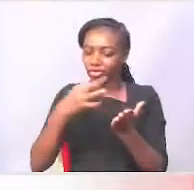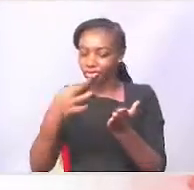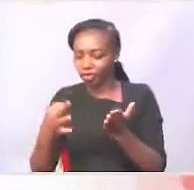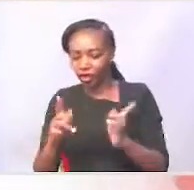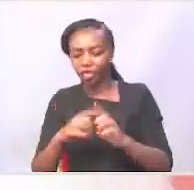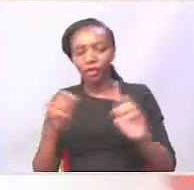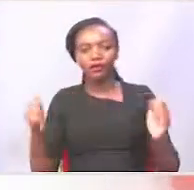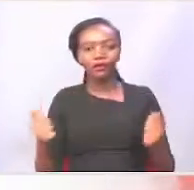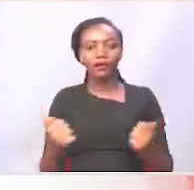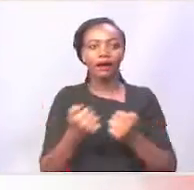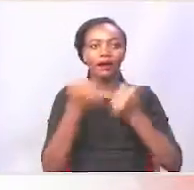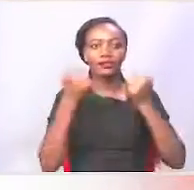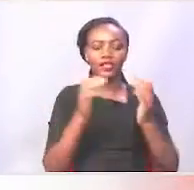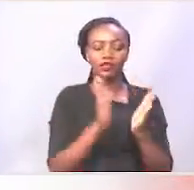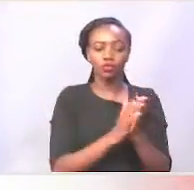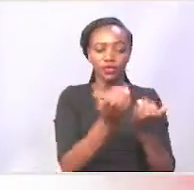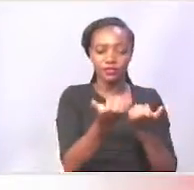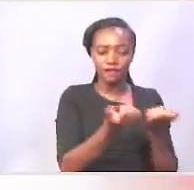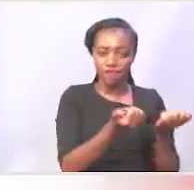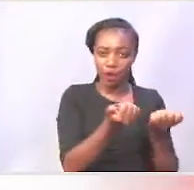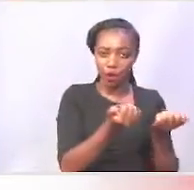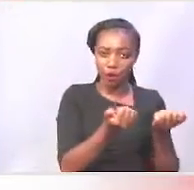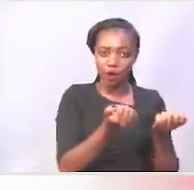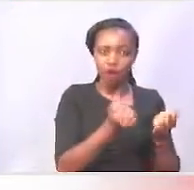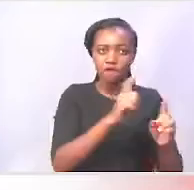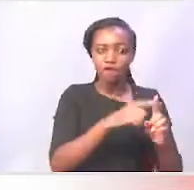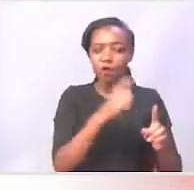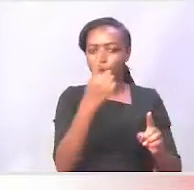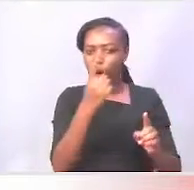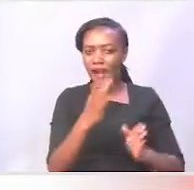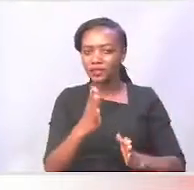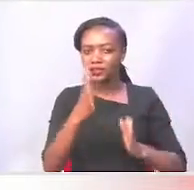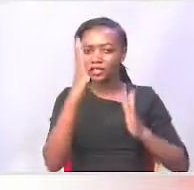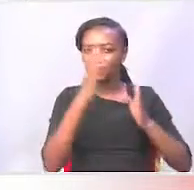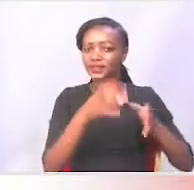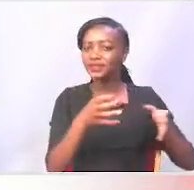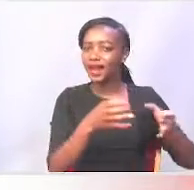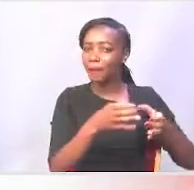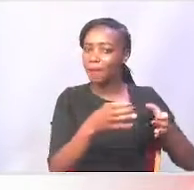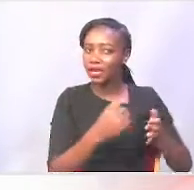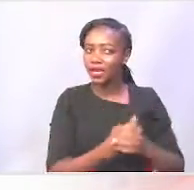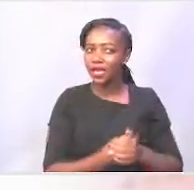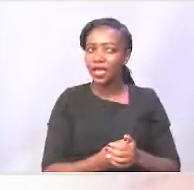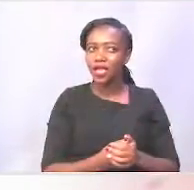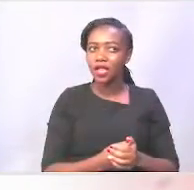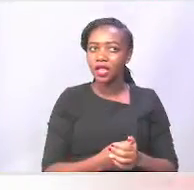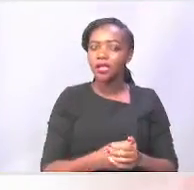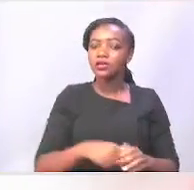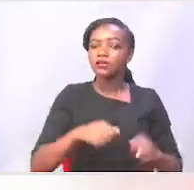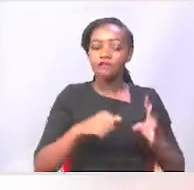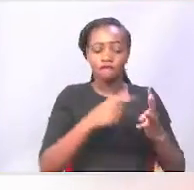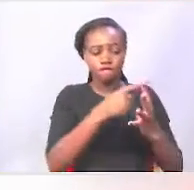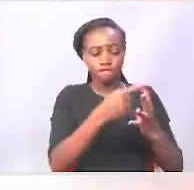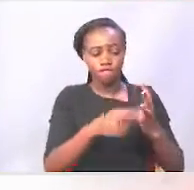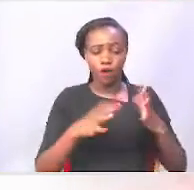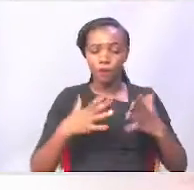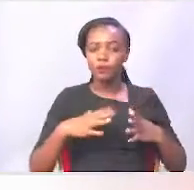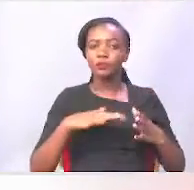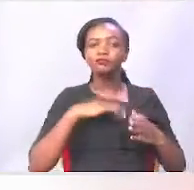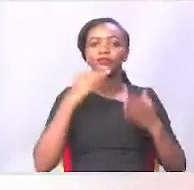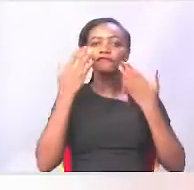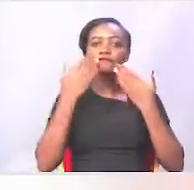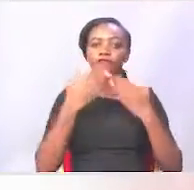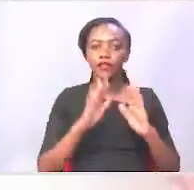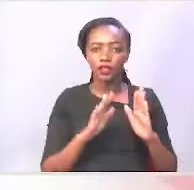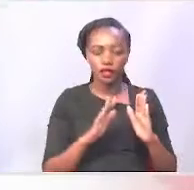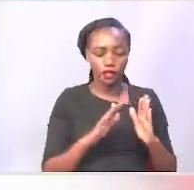head withic belonging to security company tana wetu wa bodama na watot